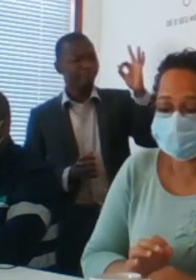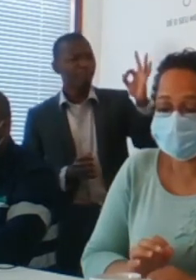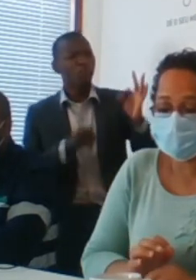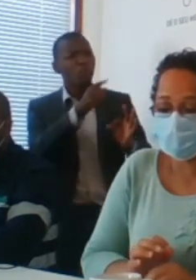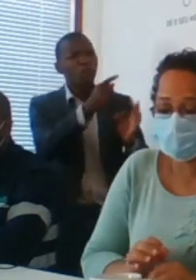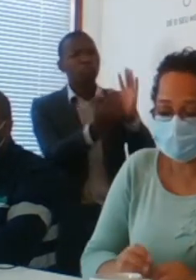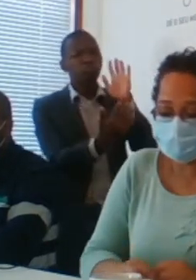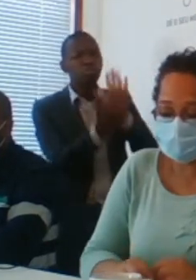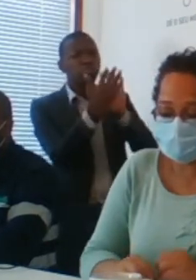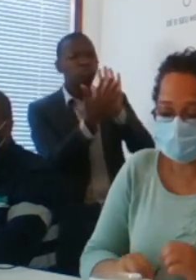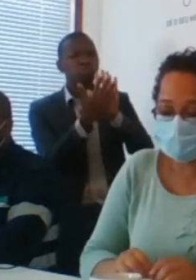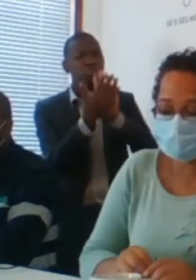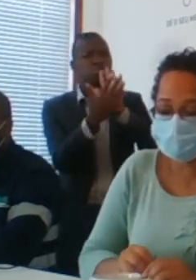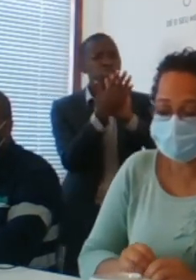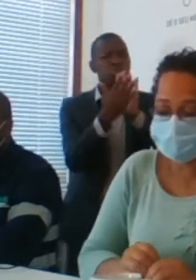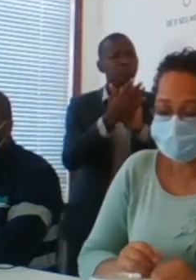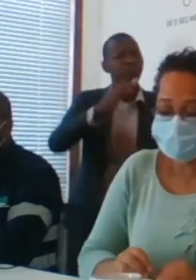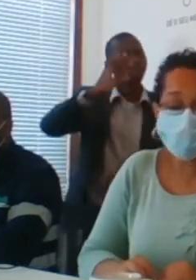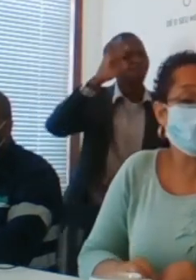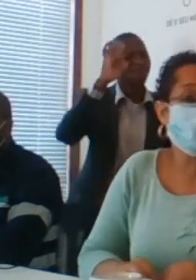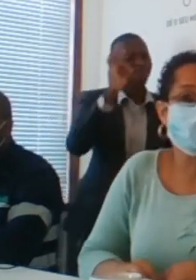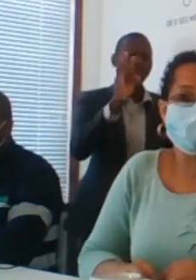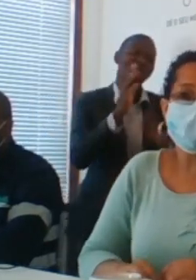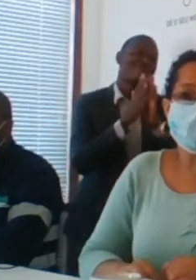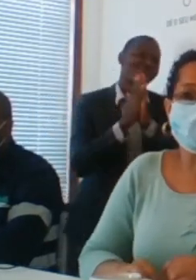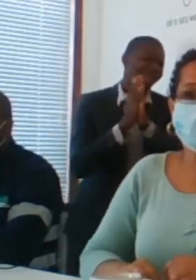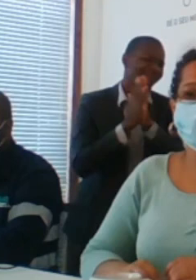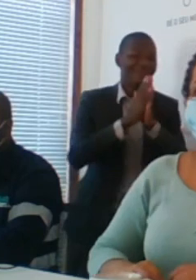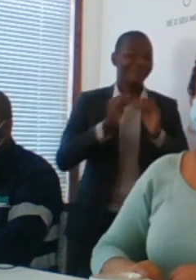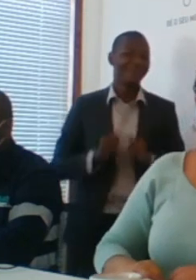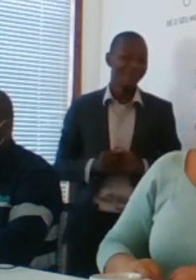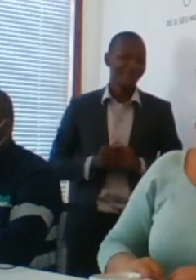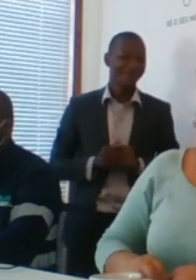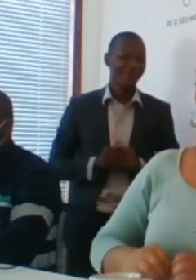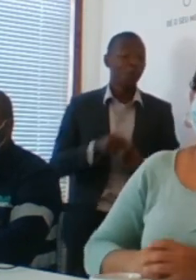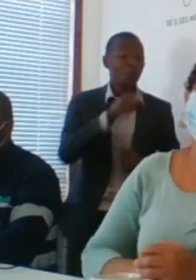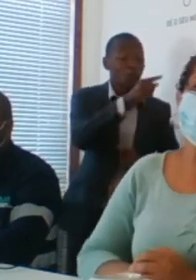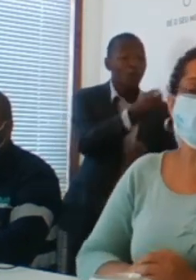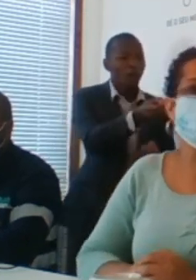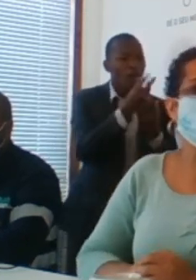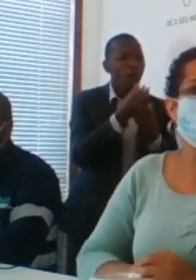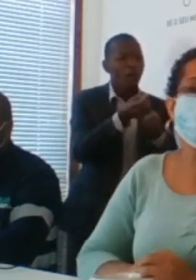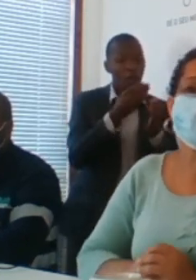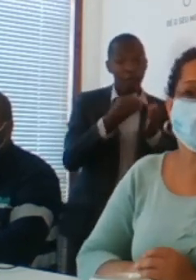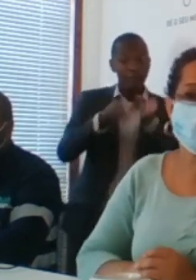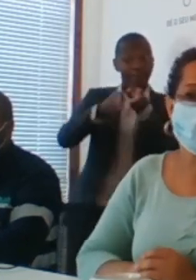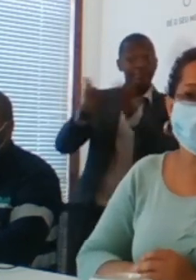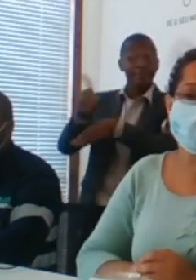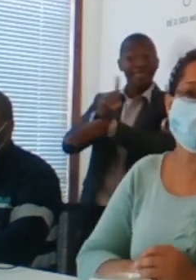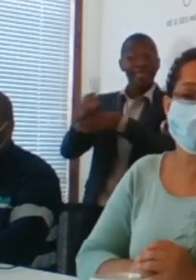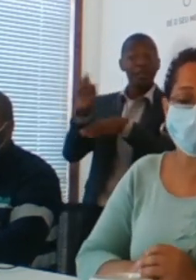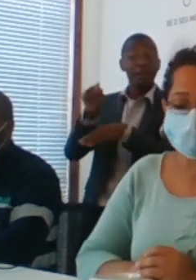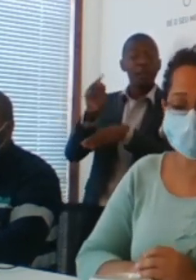story. Thank you so much for giving us a little bit more of strength about showing that people with disabilities are